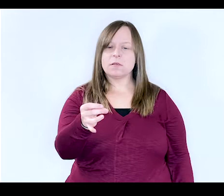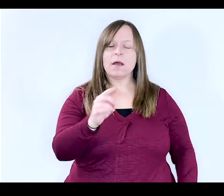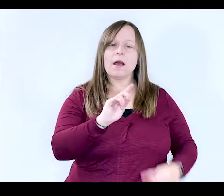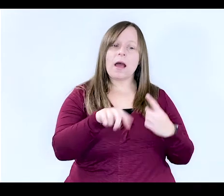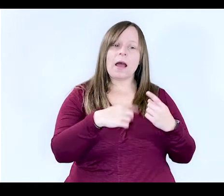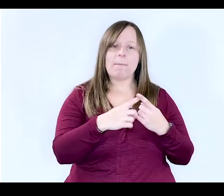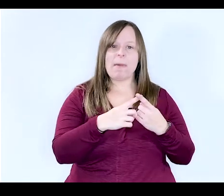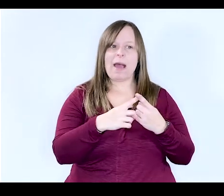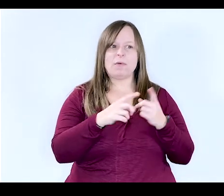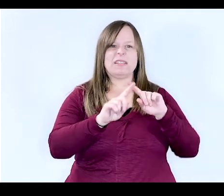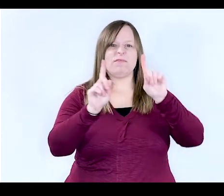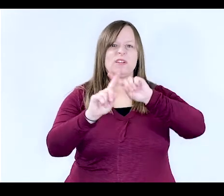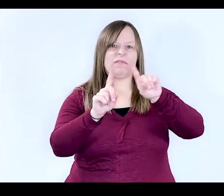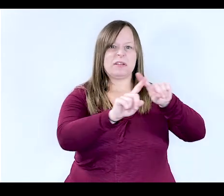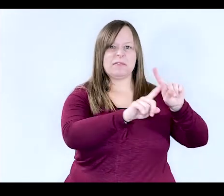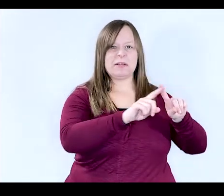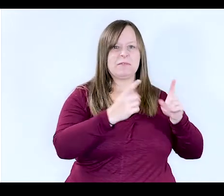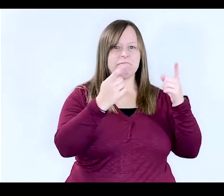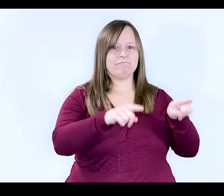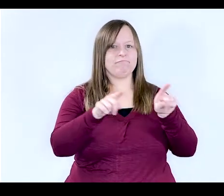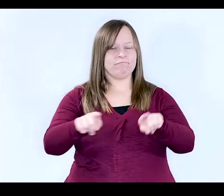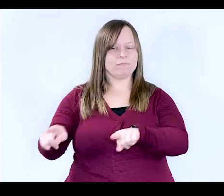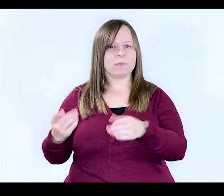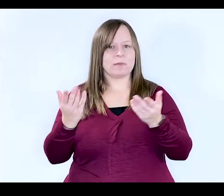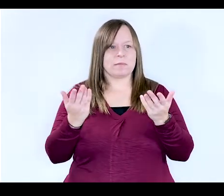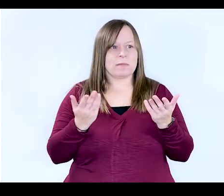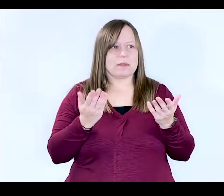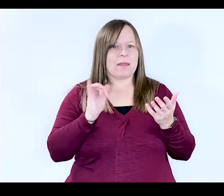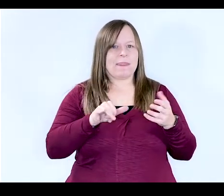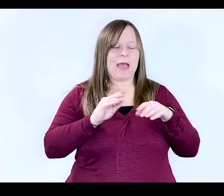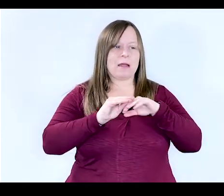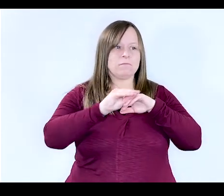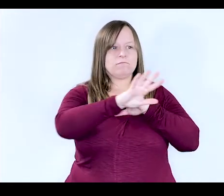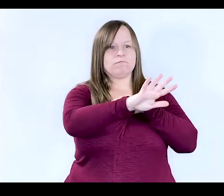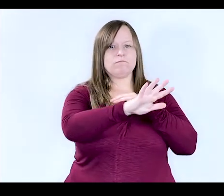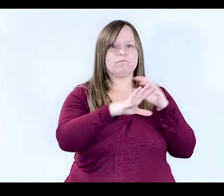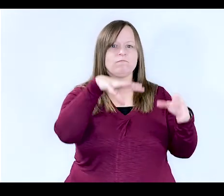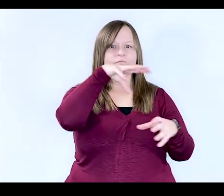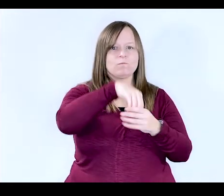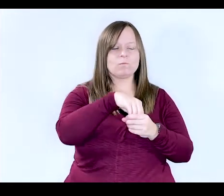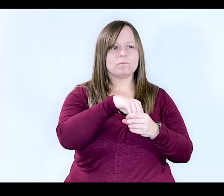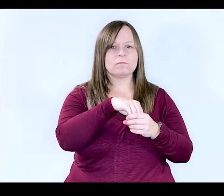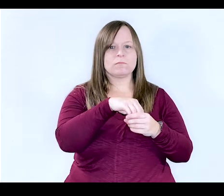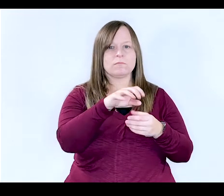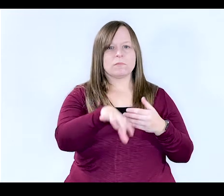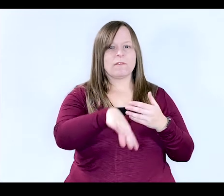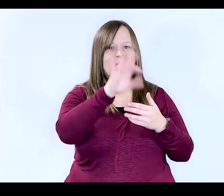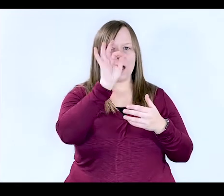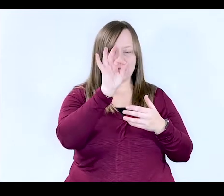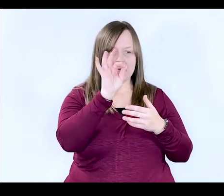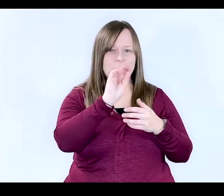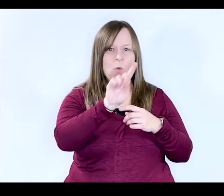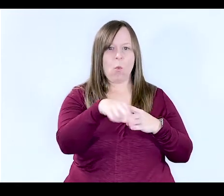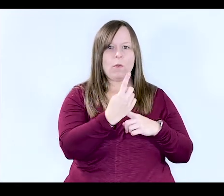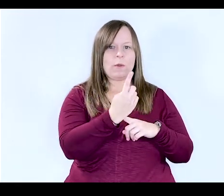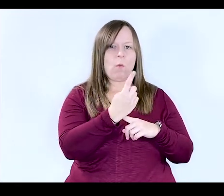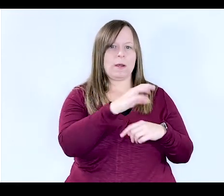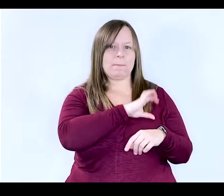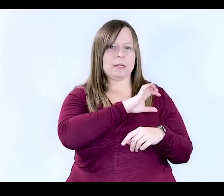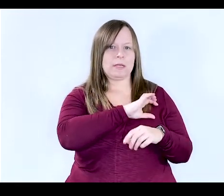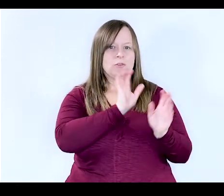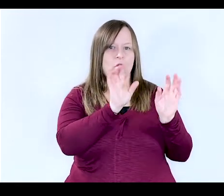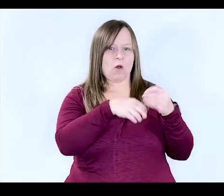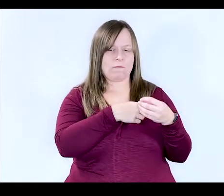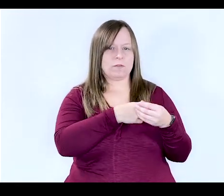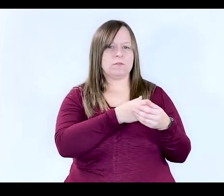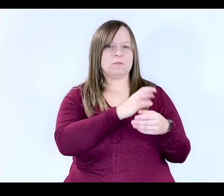in response to the different incidents that have been going on. That includes the finding of only one